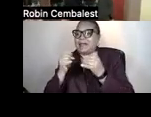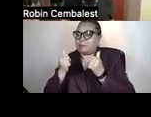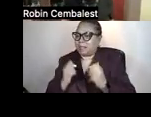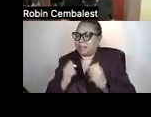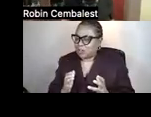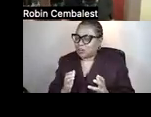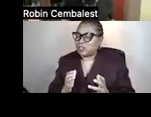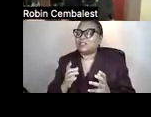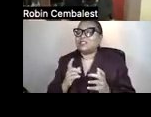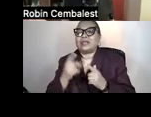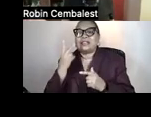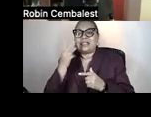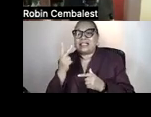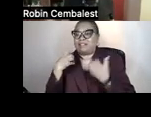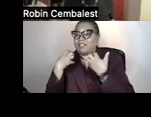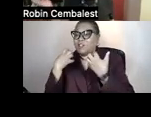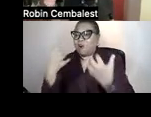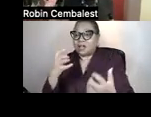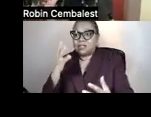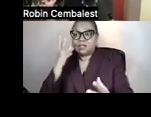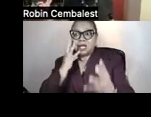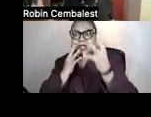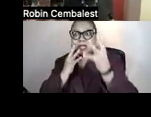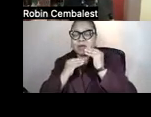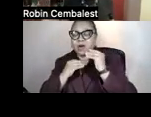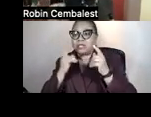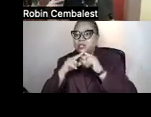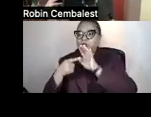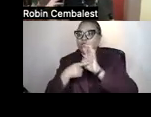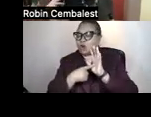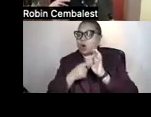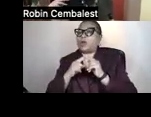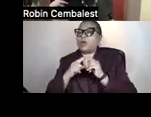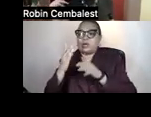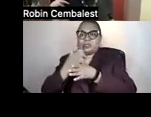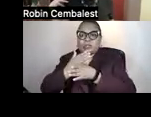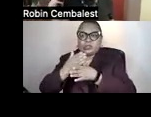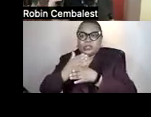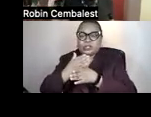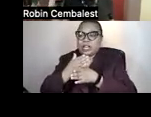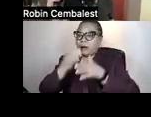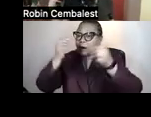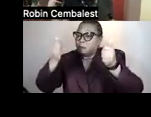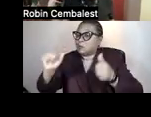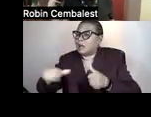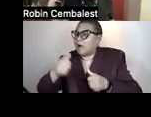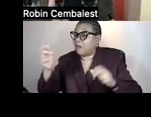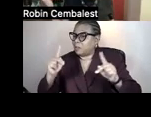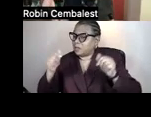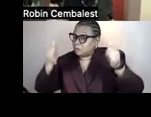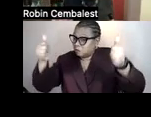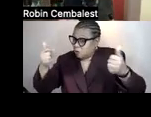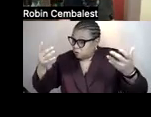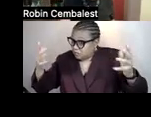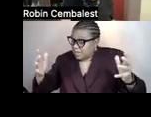players. We're going to see the audience experiencing the show and the event. We're going to share posts that other people have